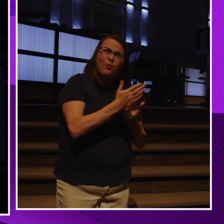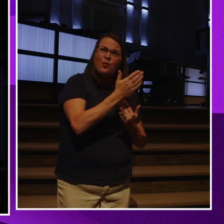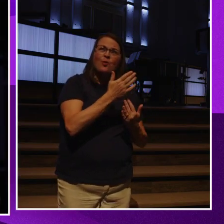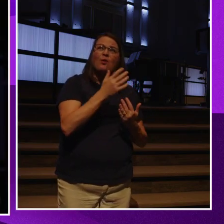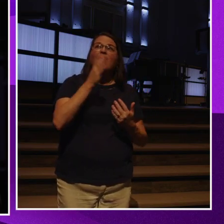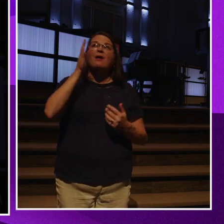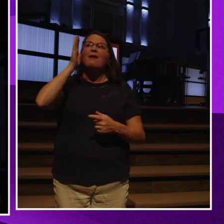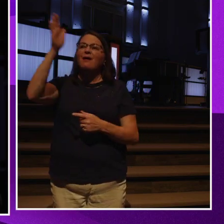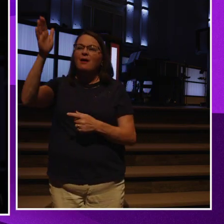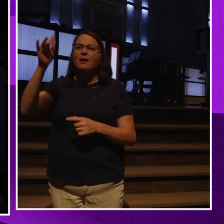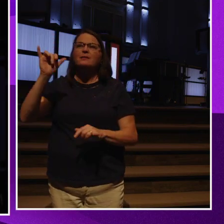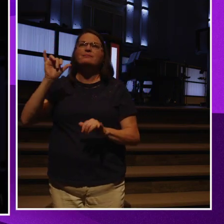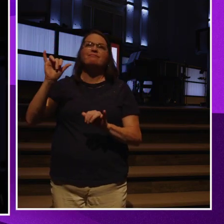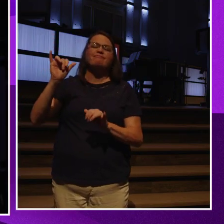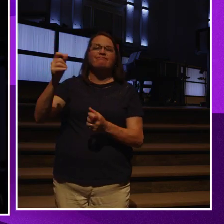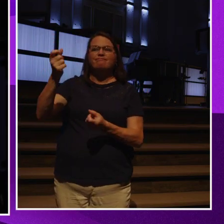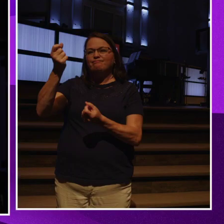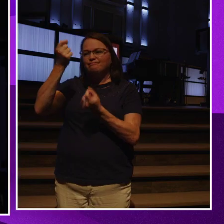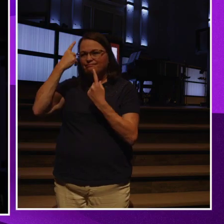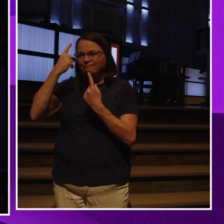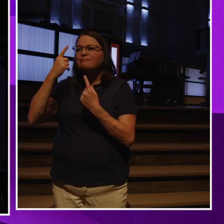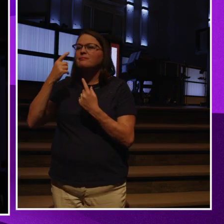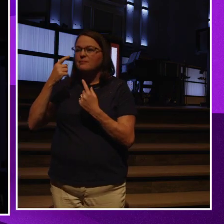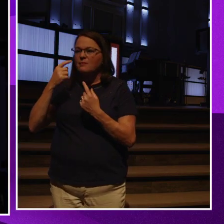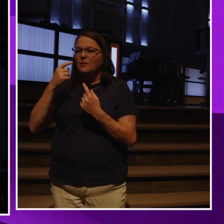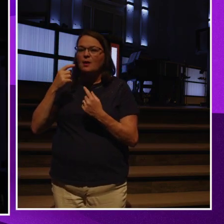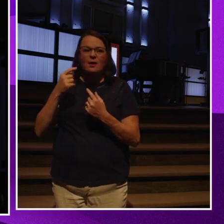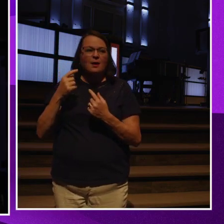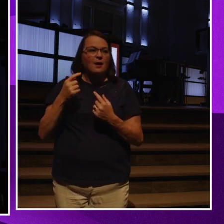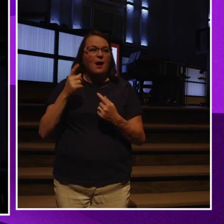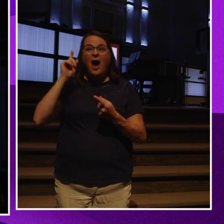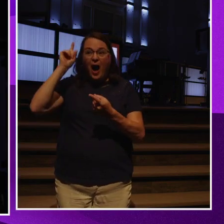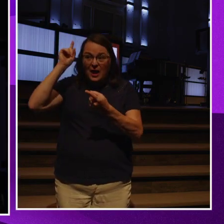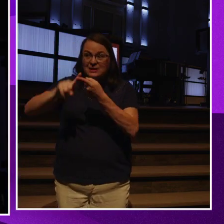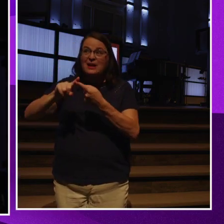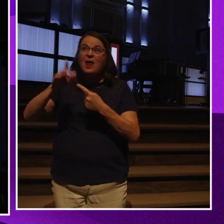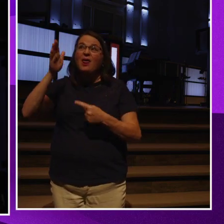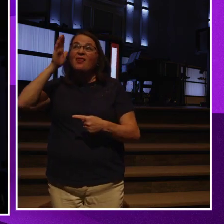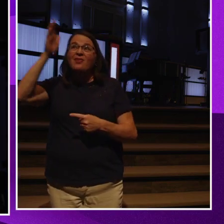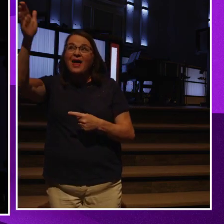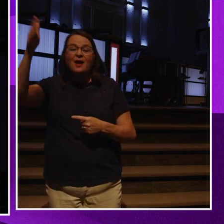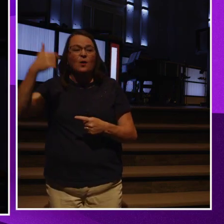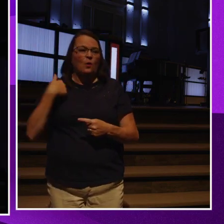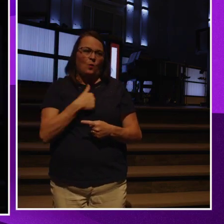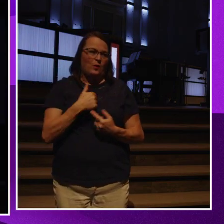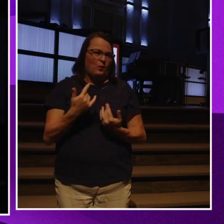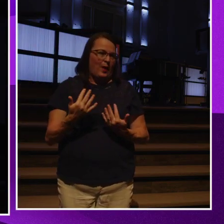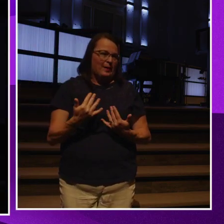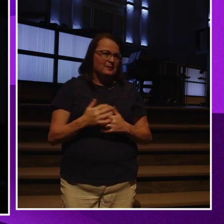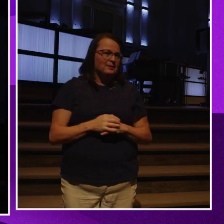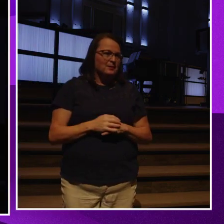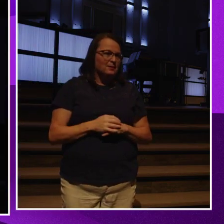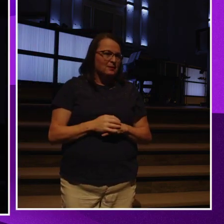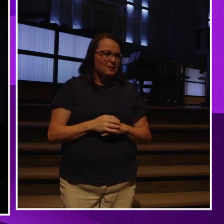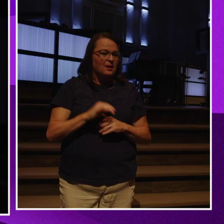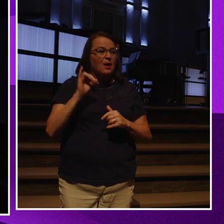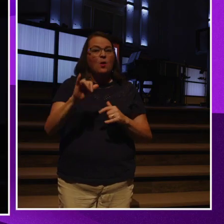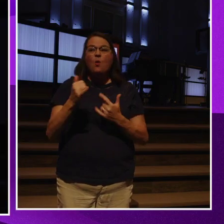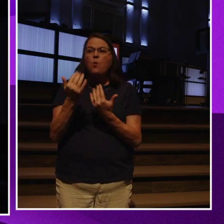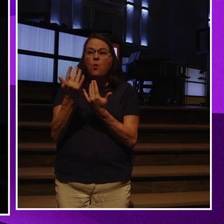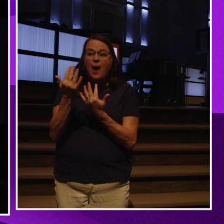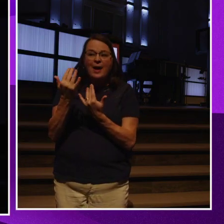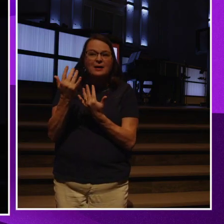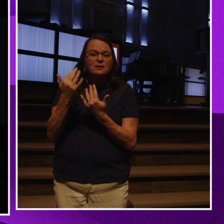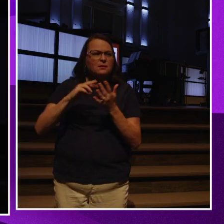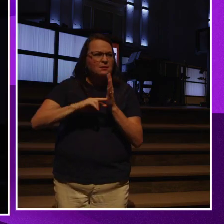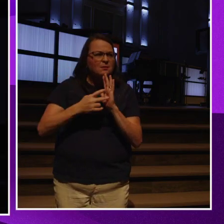says, in the day of Christ, but until then we wait. And so we right now are in a time of waiting.